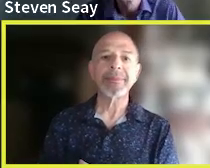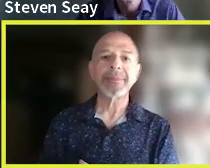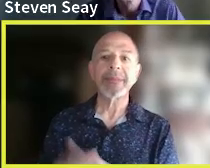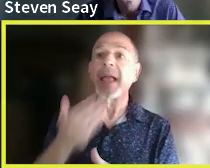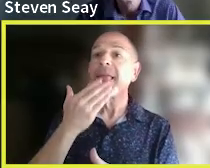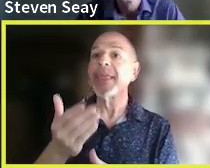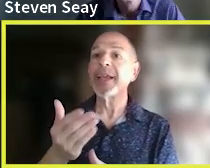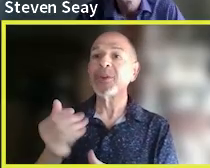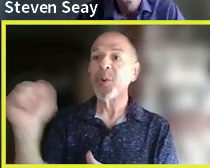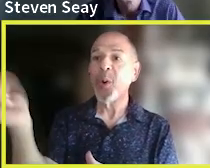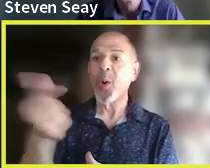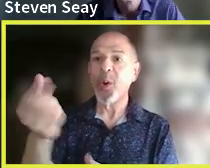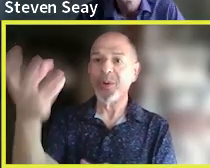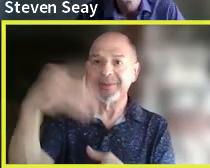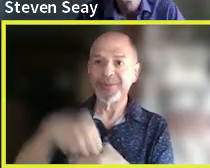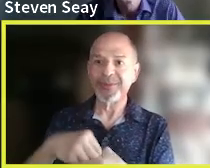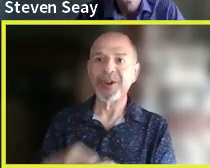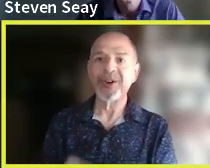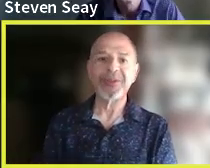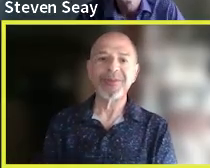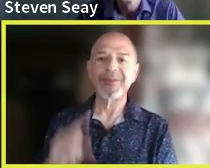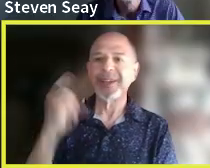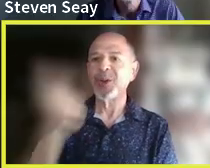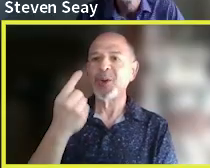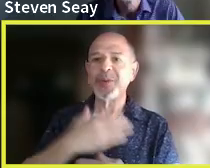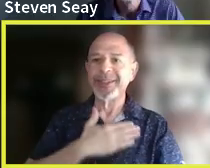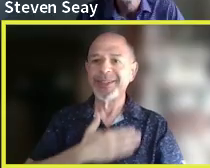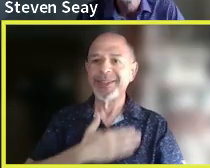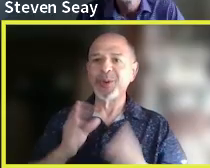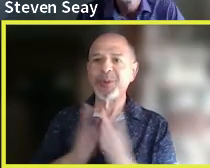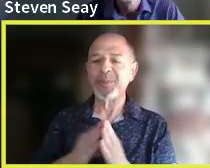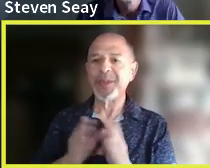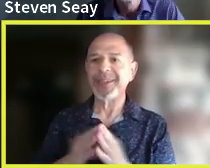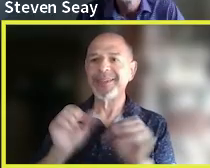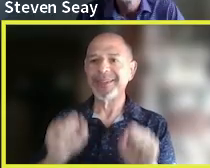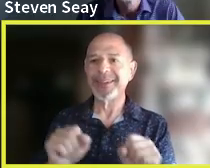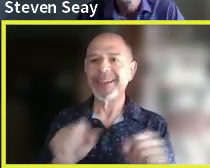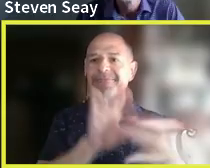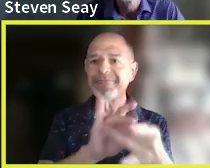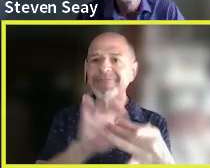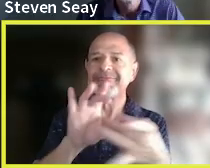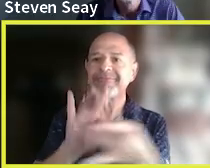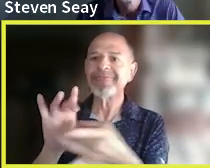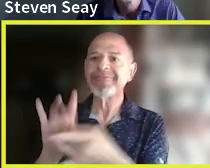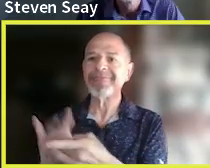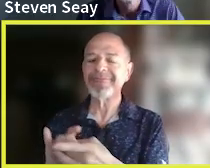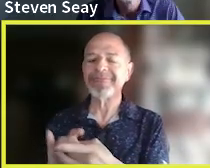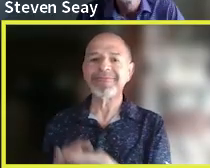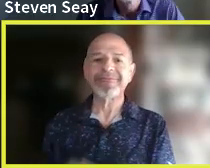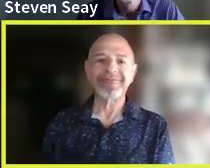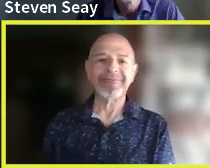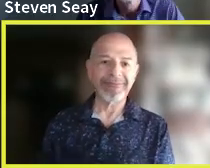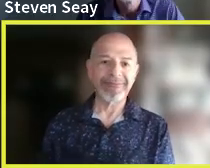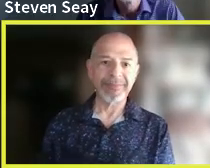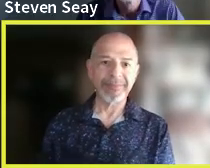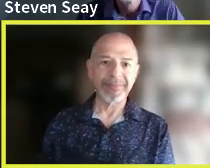I always really enjoy these meetings because we get to connect with everyone, and I especially enjoy connecting with participants. I just